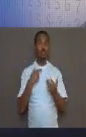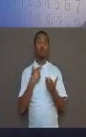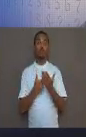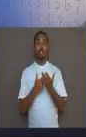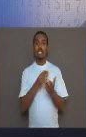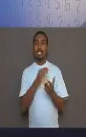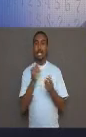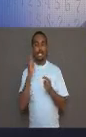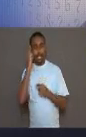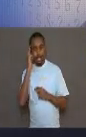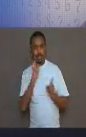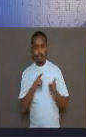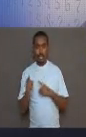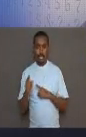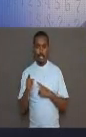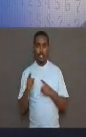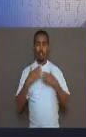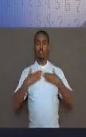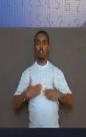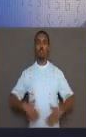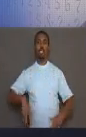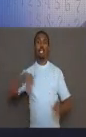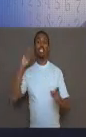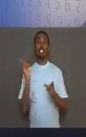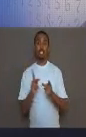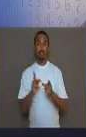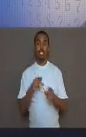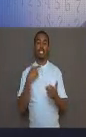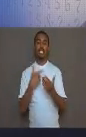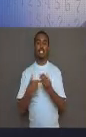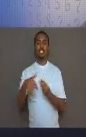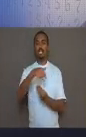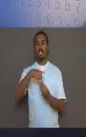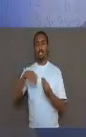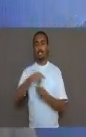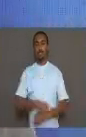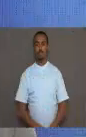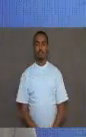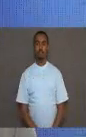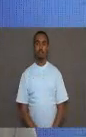and thinking about human achievements in this area.